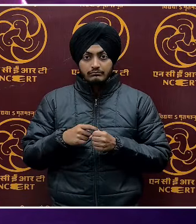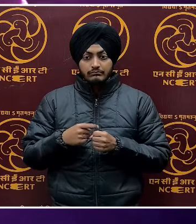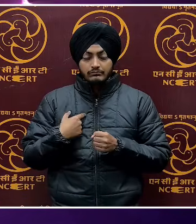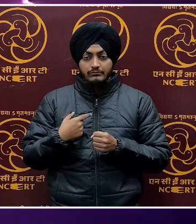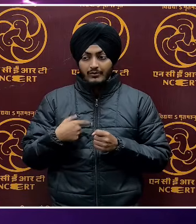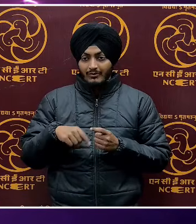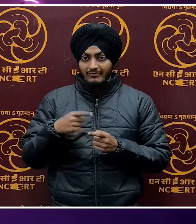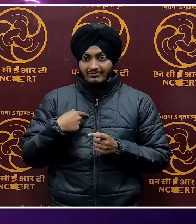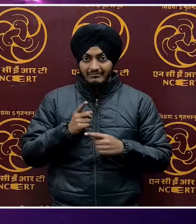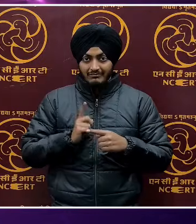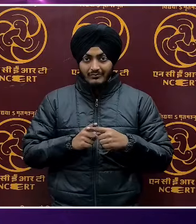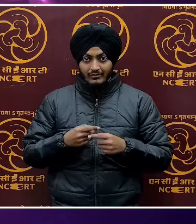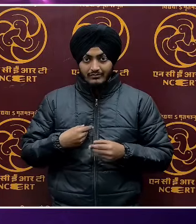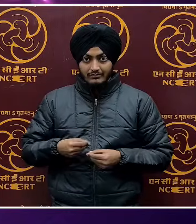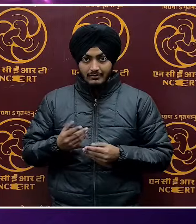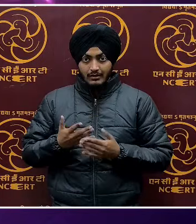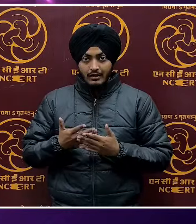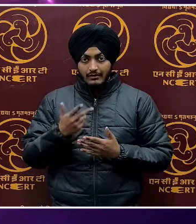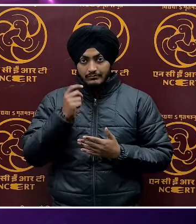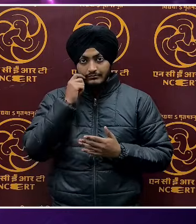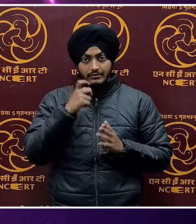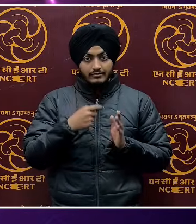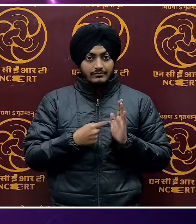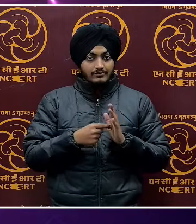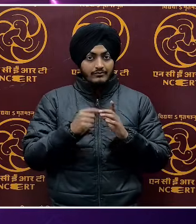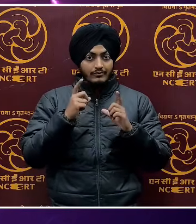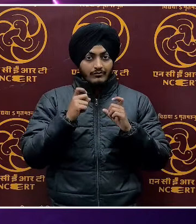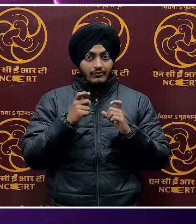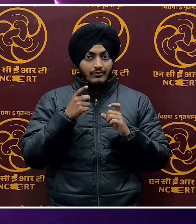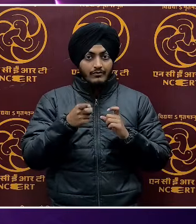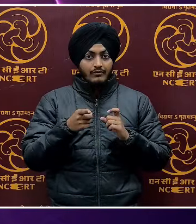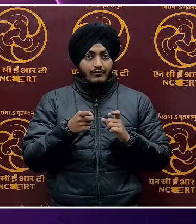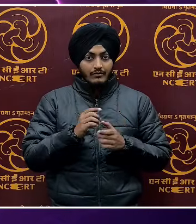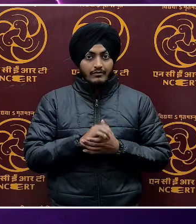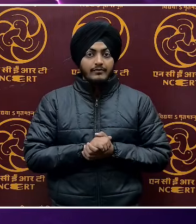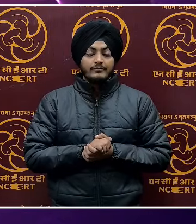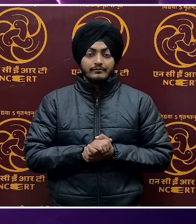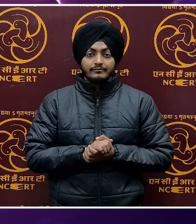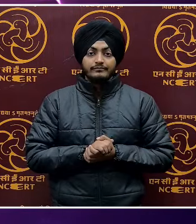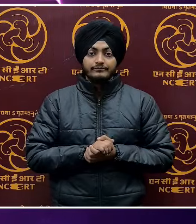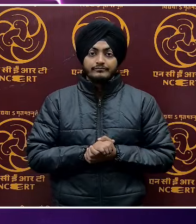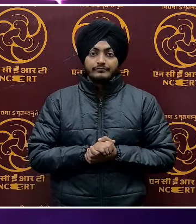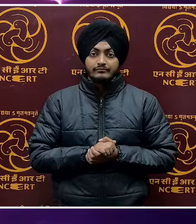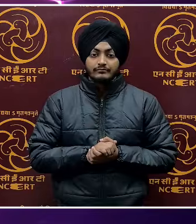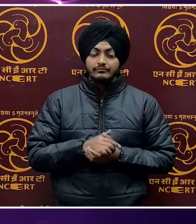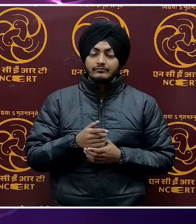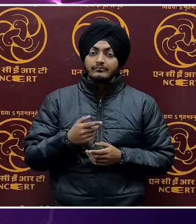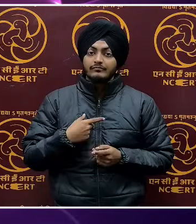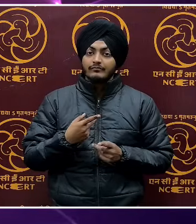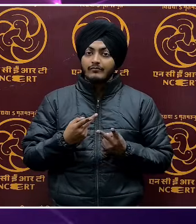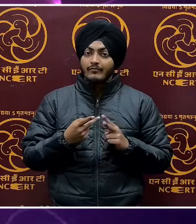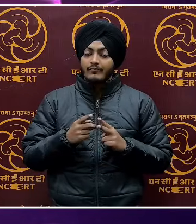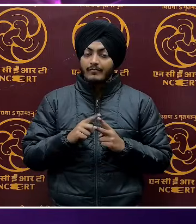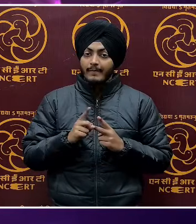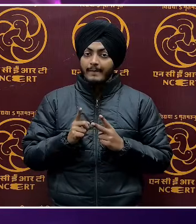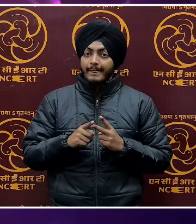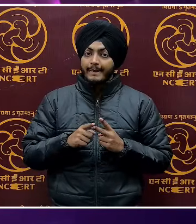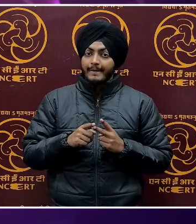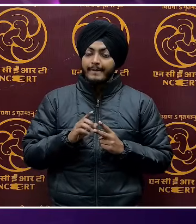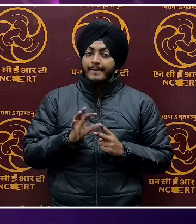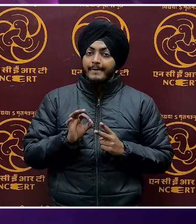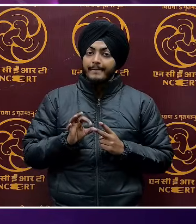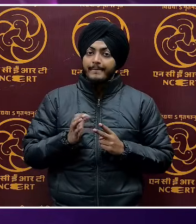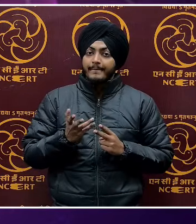the door for someone? As we can see on the picture, somebody is holding a door for elderly people. Okay, so again I have two smileys, and this one